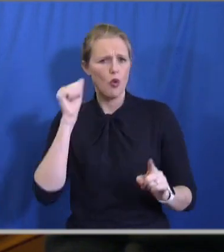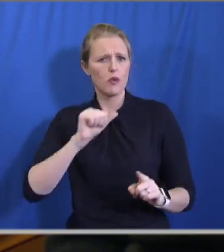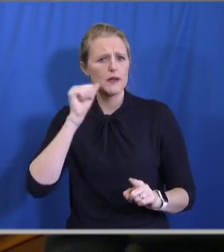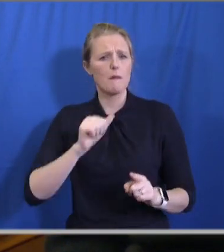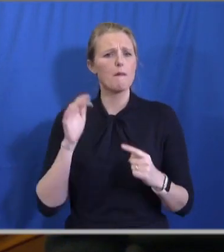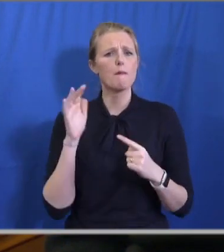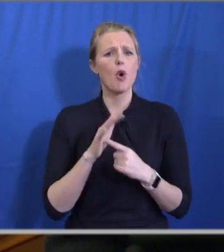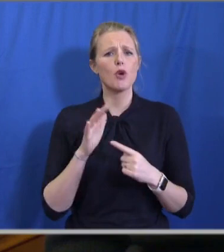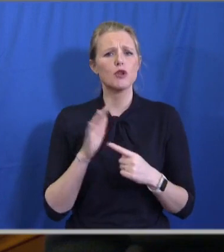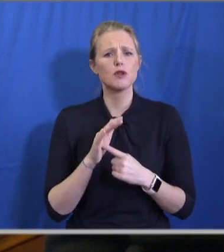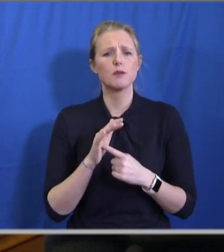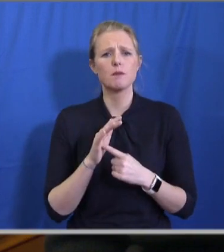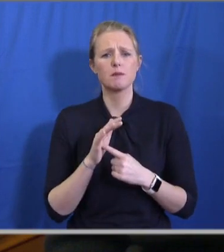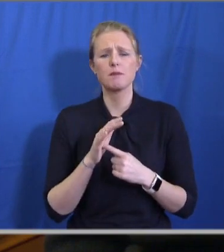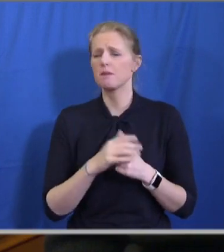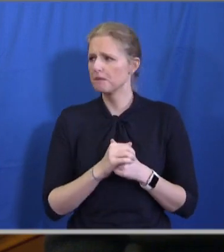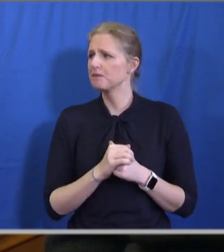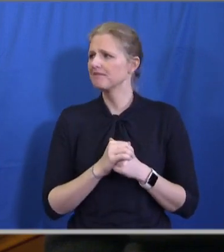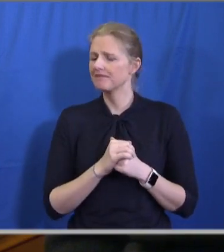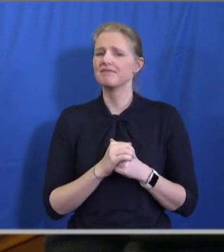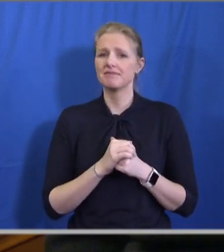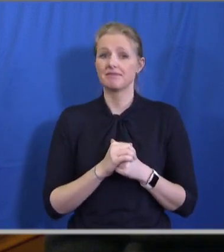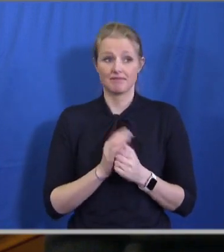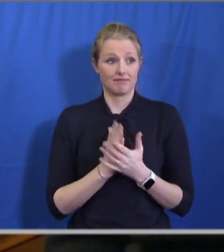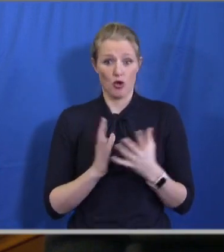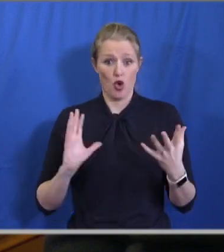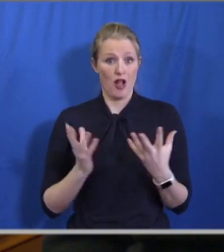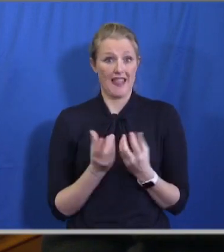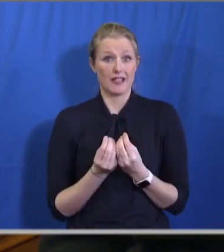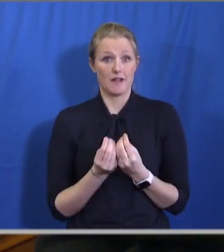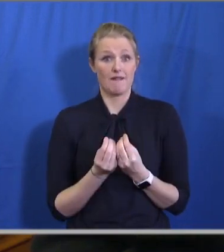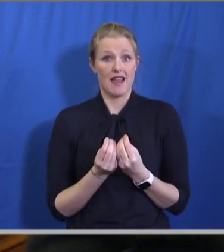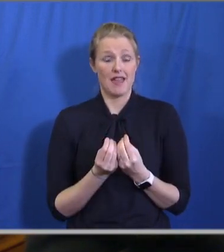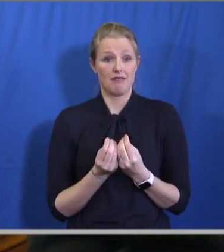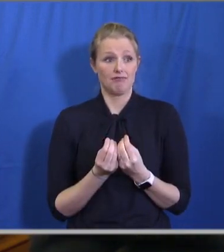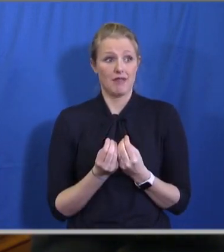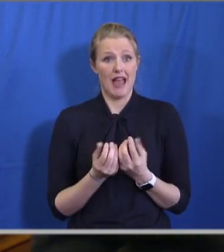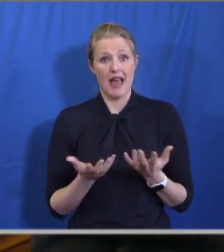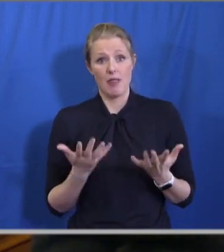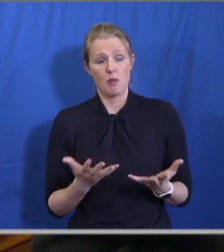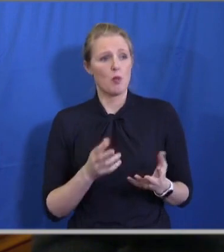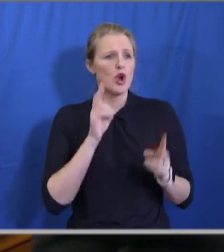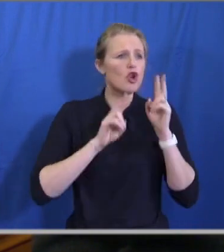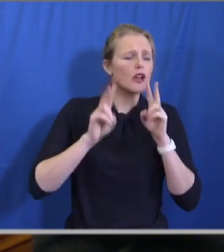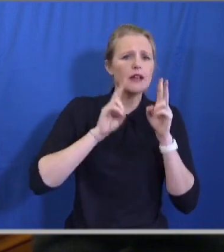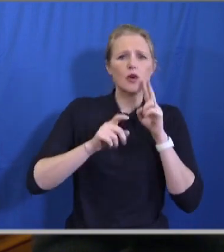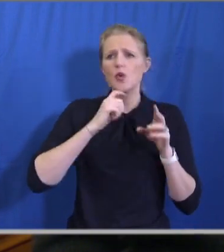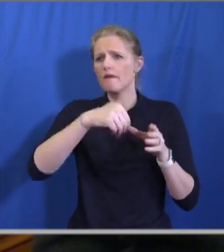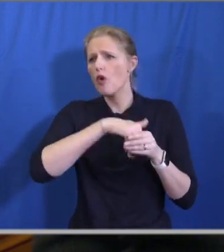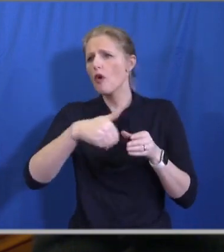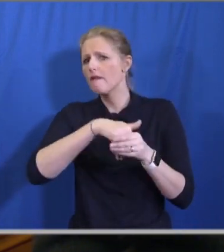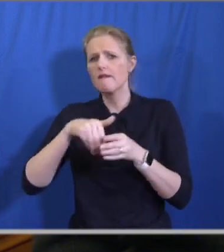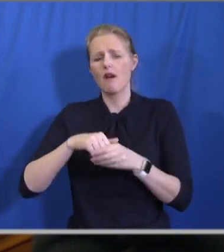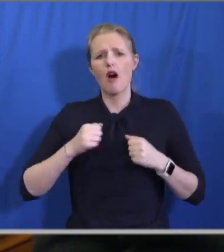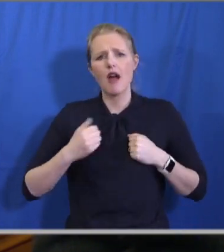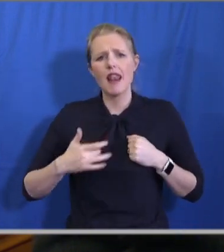Freedom to live a life worth living. Collectively, current stakeholders, future stakeholders, organisations of